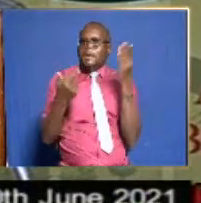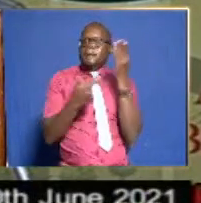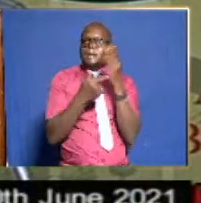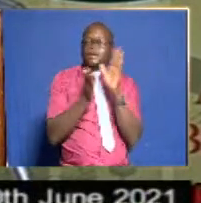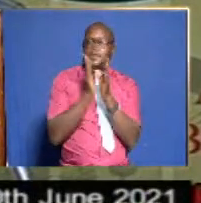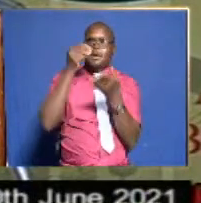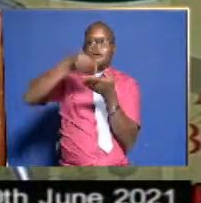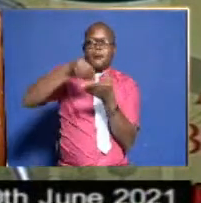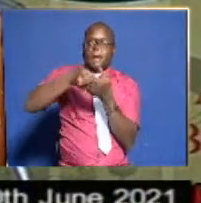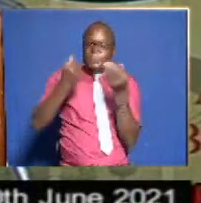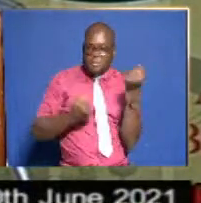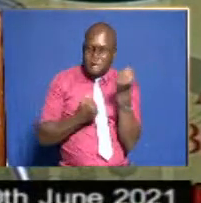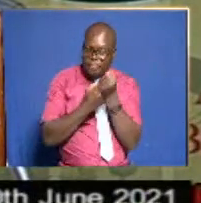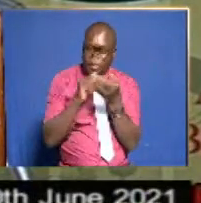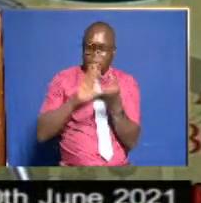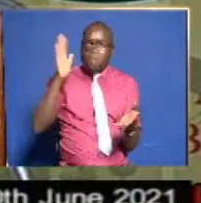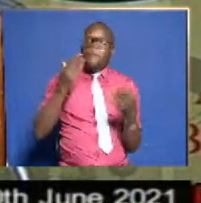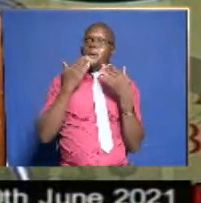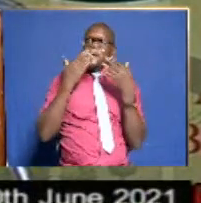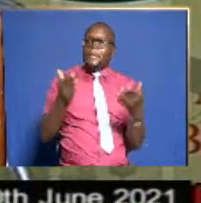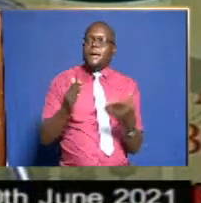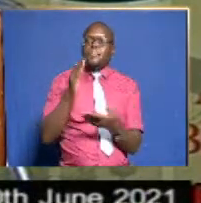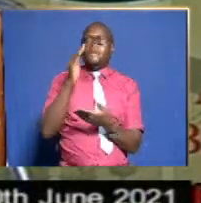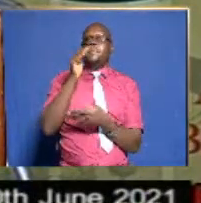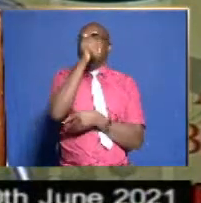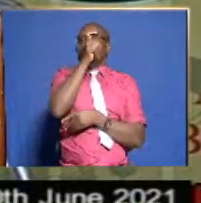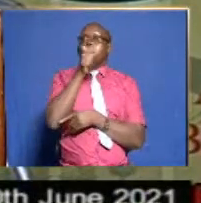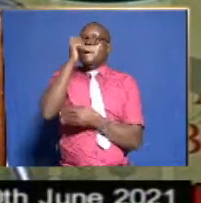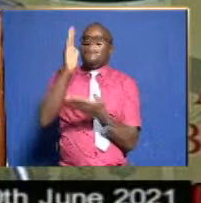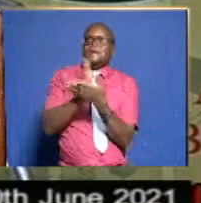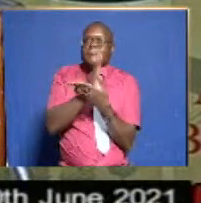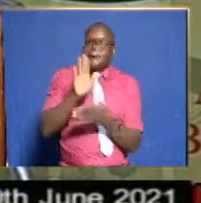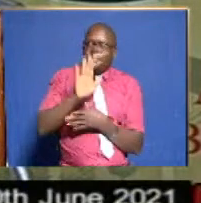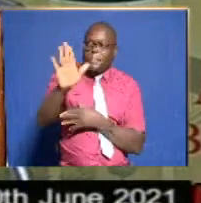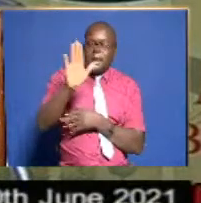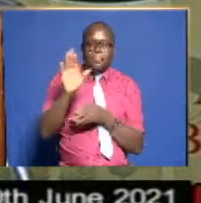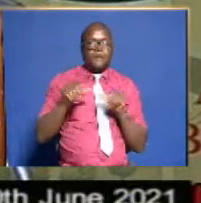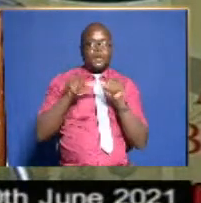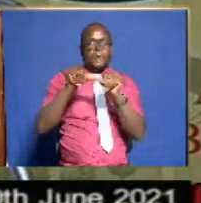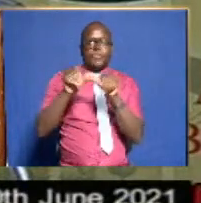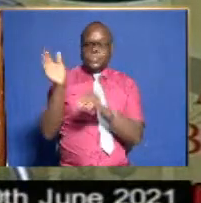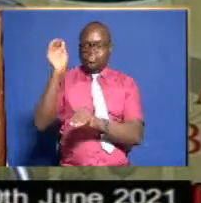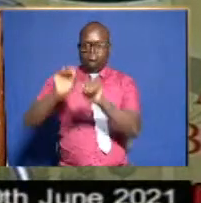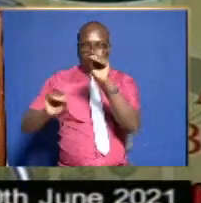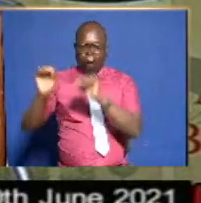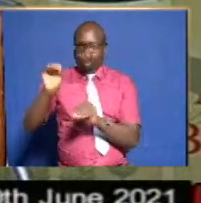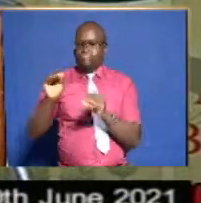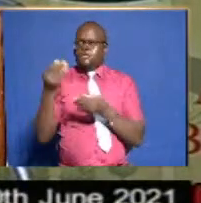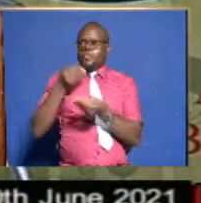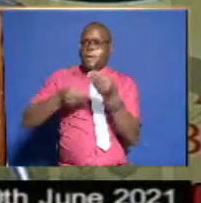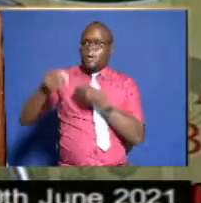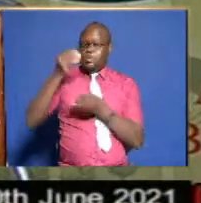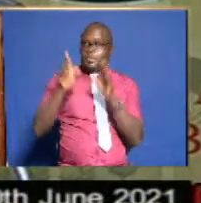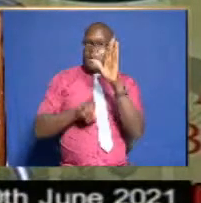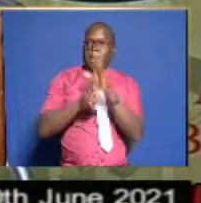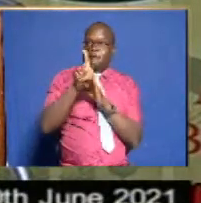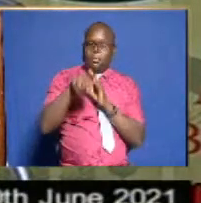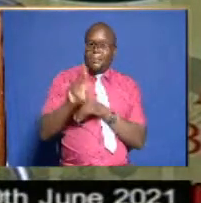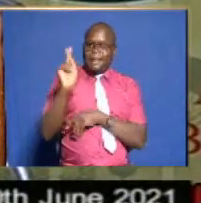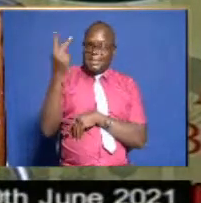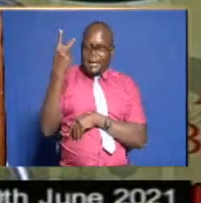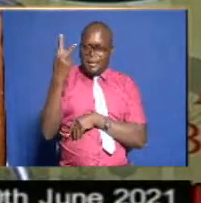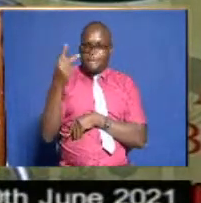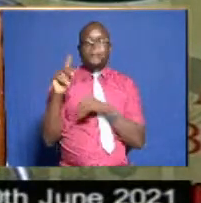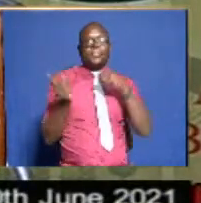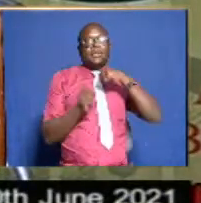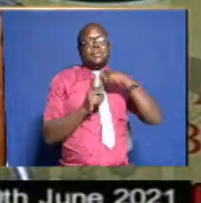support. Further, I thank the private sector for their resilience and continued contribution to the economic development of this country.